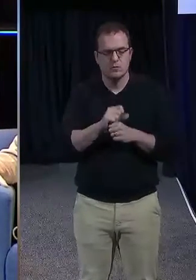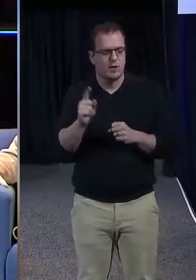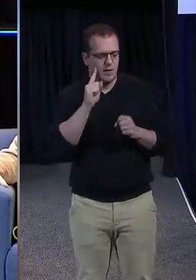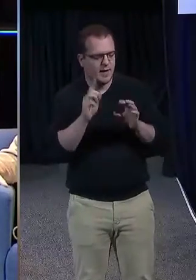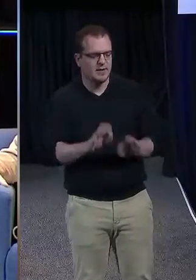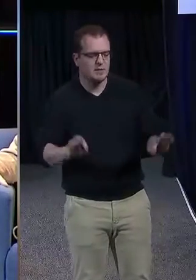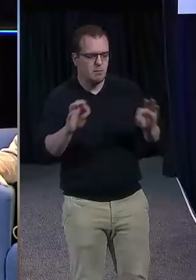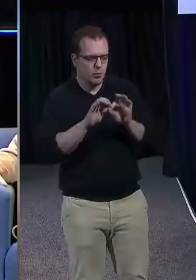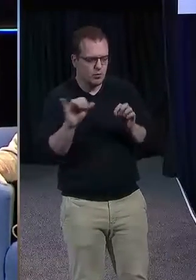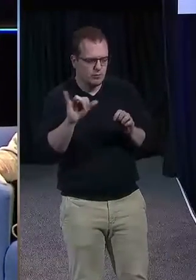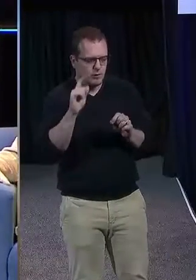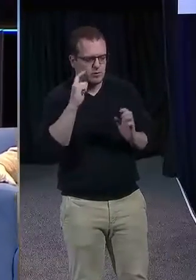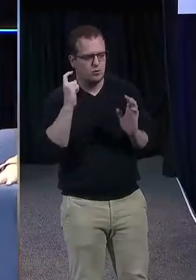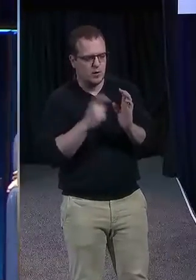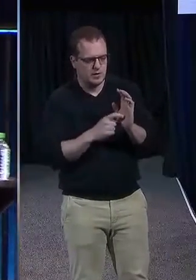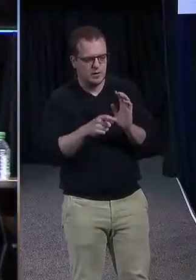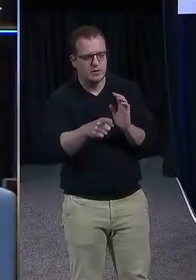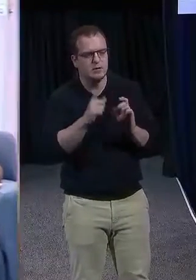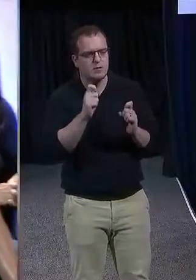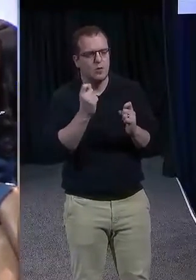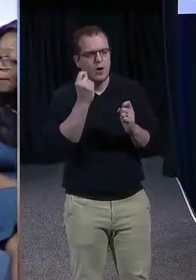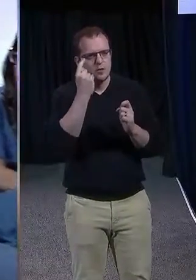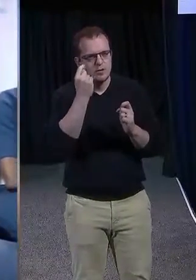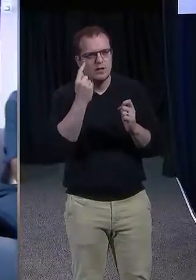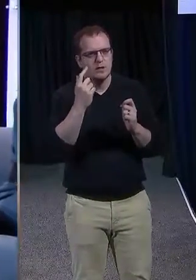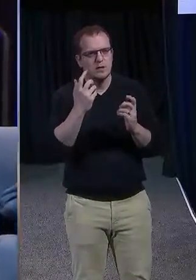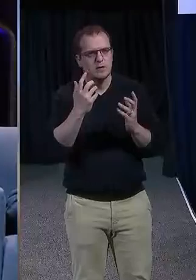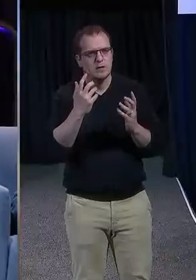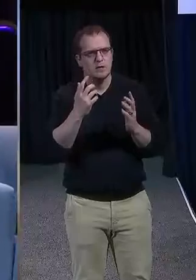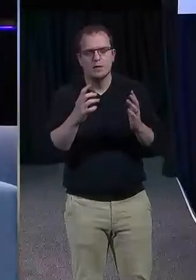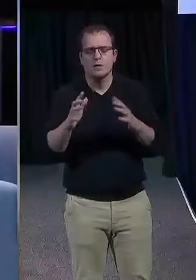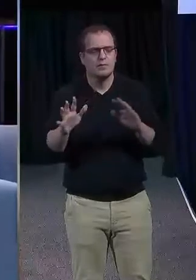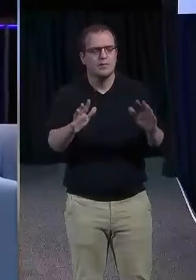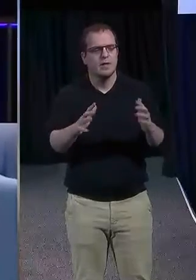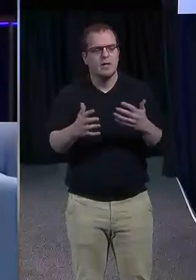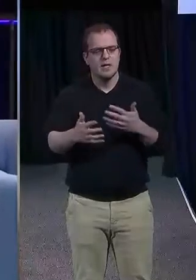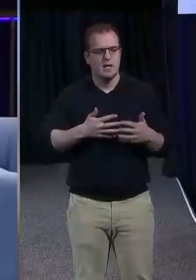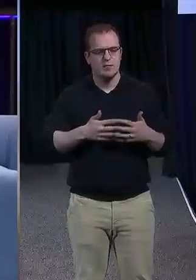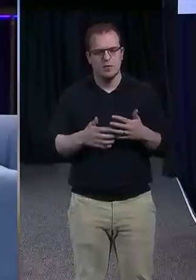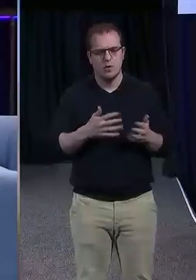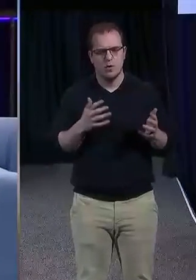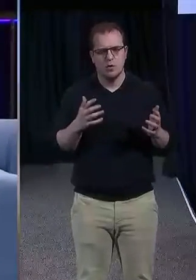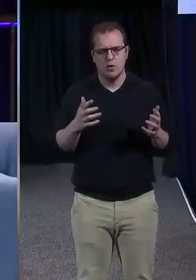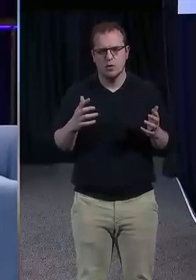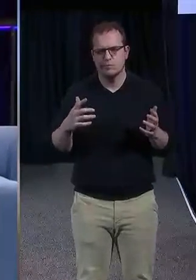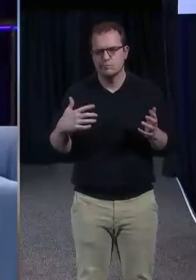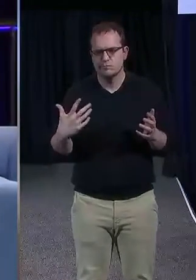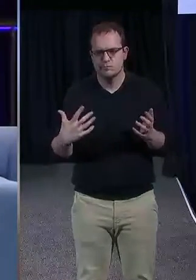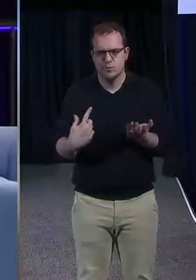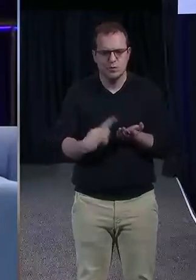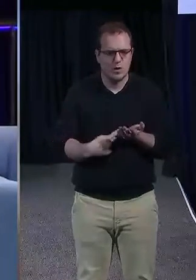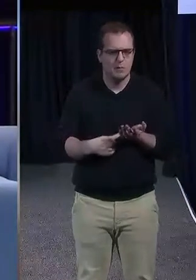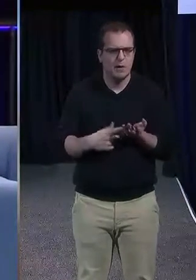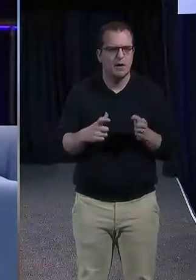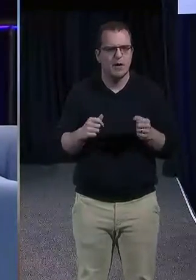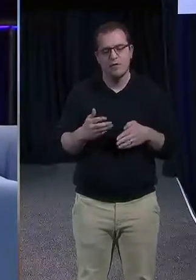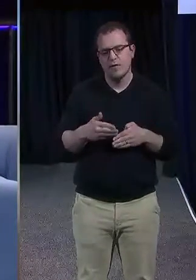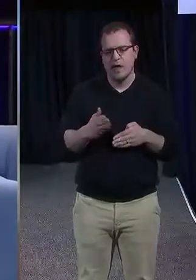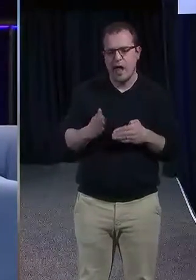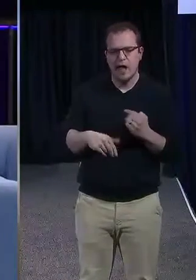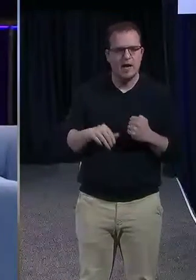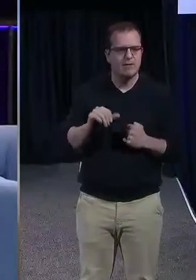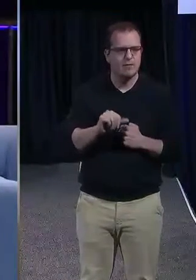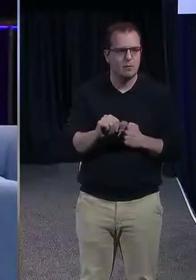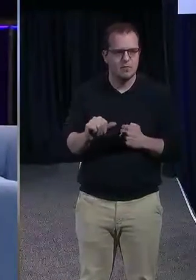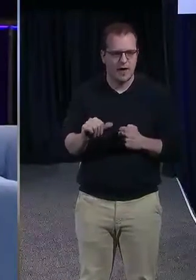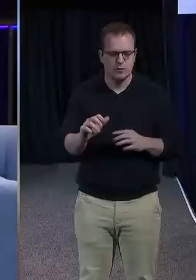this, for me also, is an understanding, even as we talk about the end of affirmative action, however